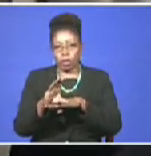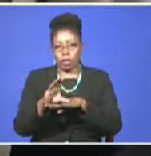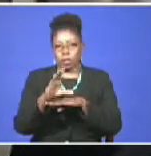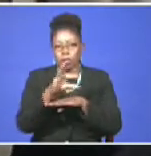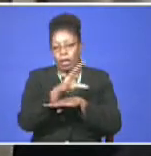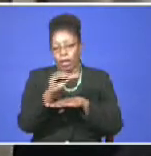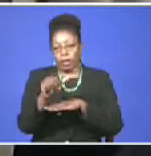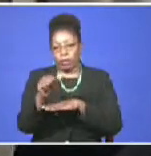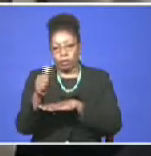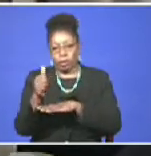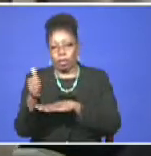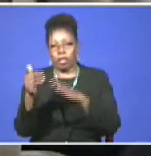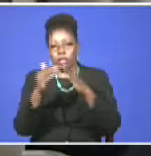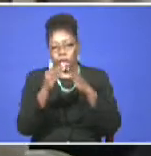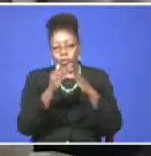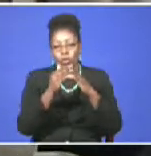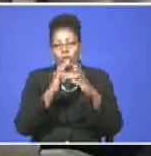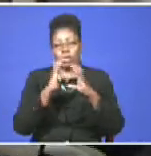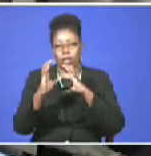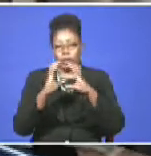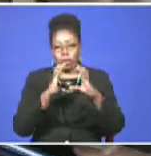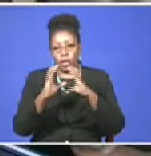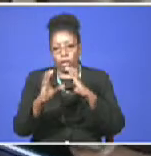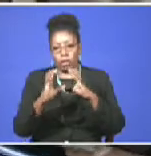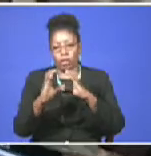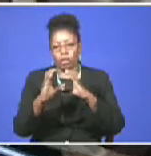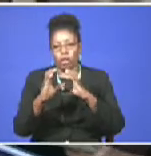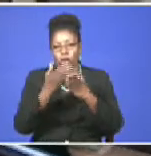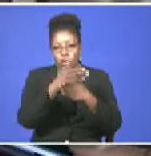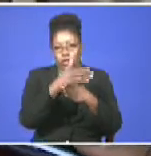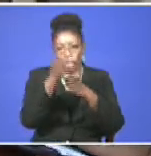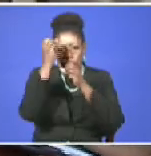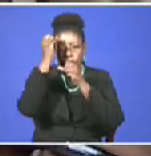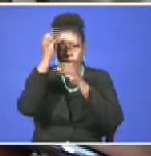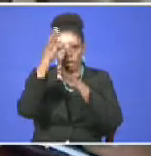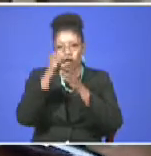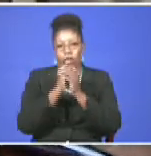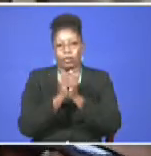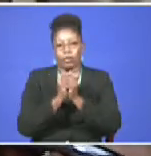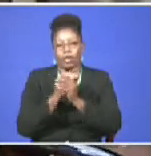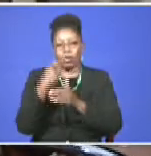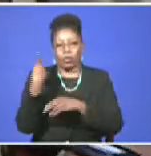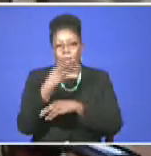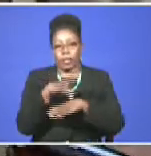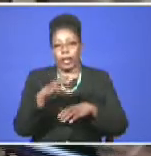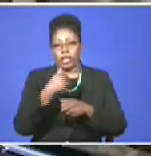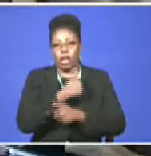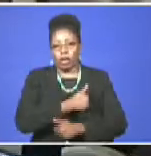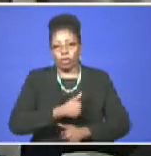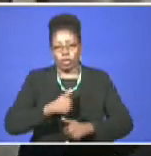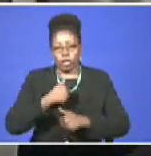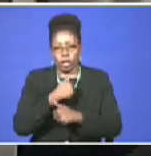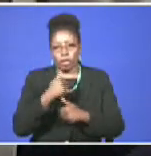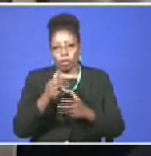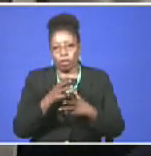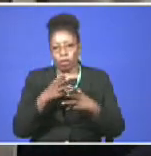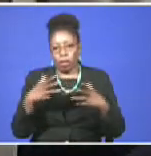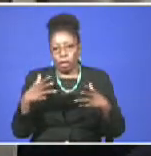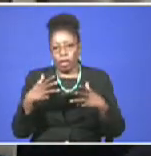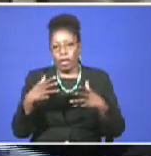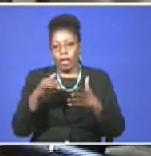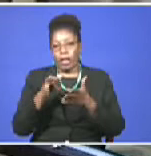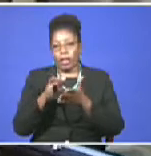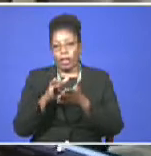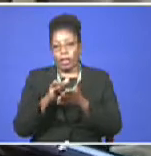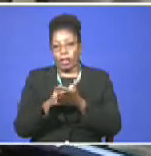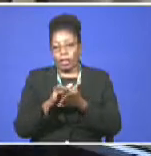so this communication is really helping to feed information, because you can appreciate it, the vast maritime domain that the Bahamas